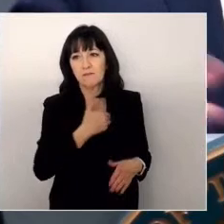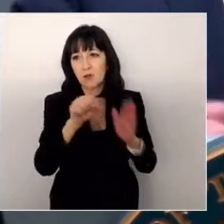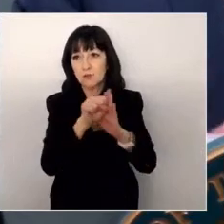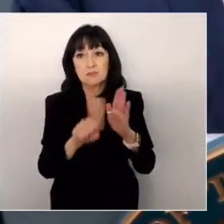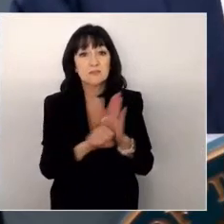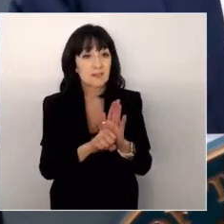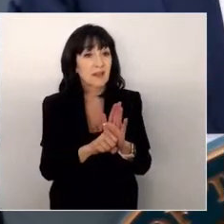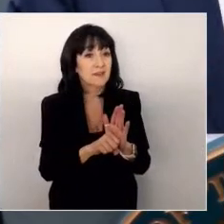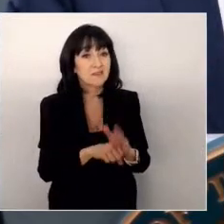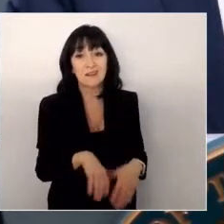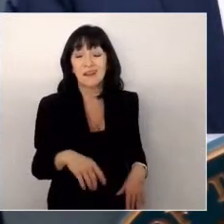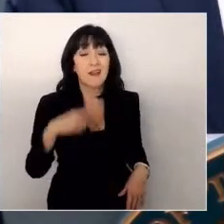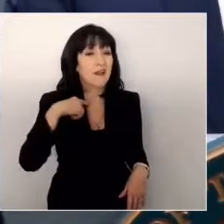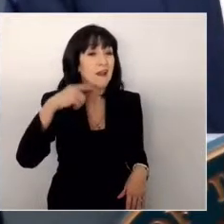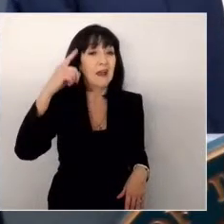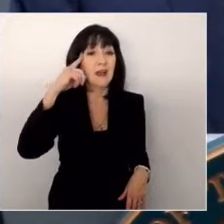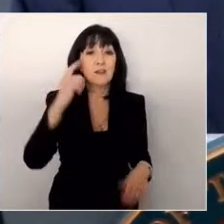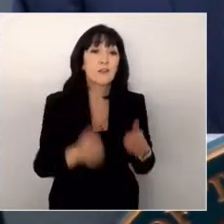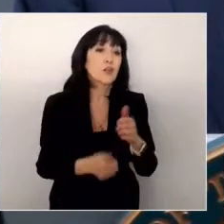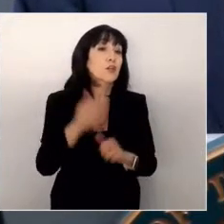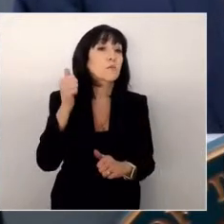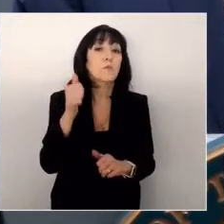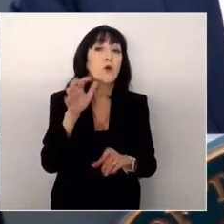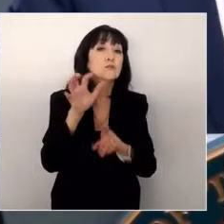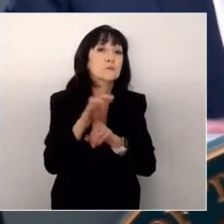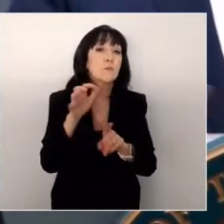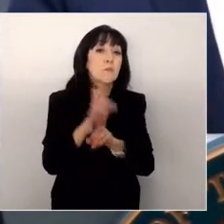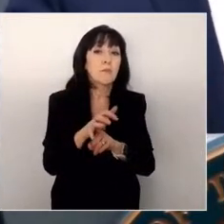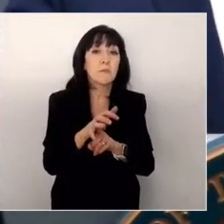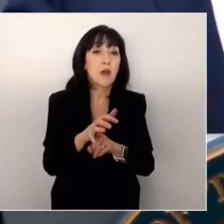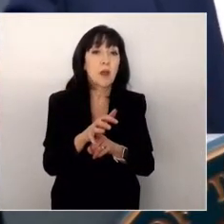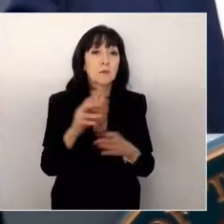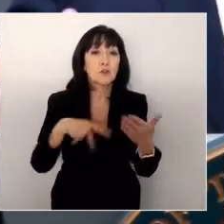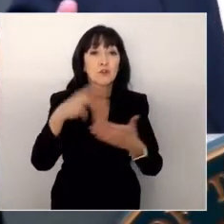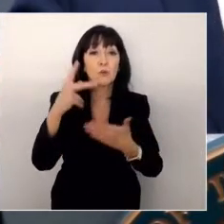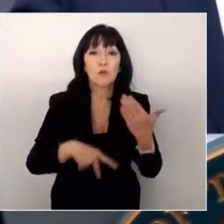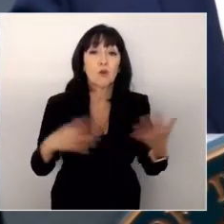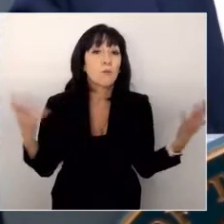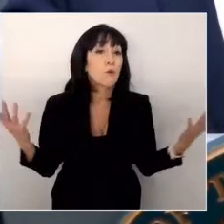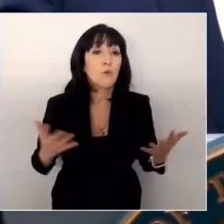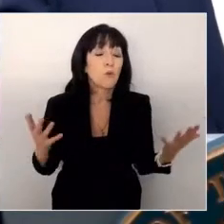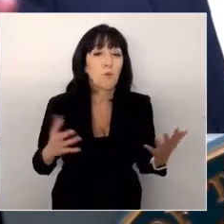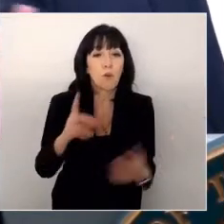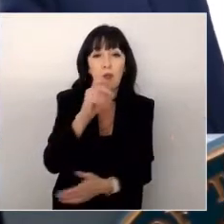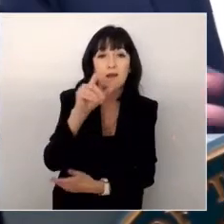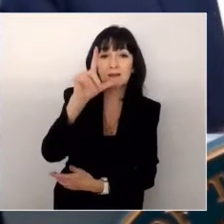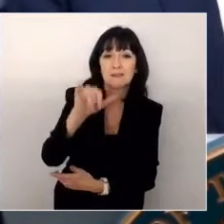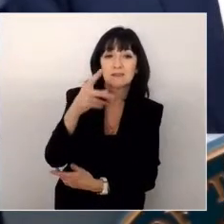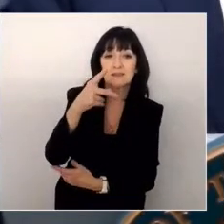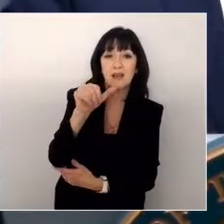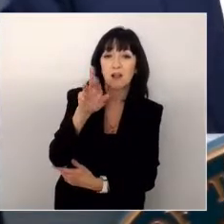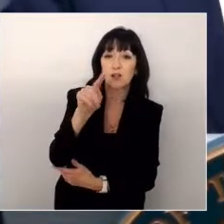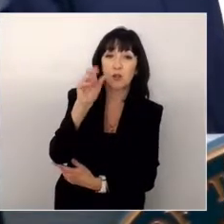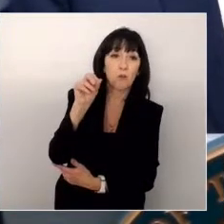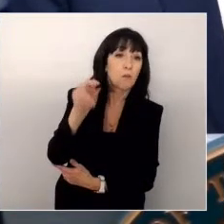statewide initiative this year has been Tracy's work with the Dolly Parton Imagination Library. Everybody loves